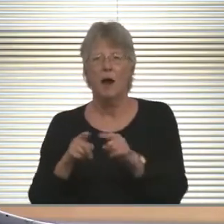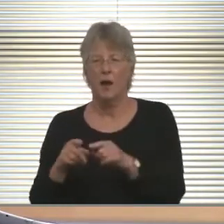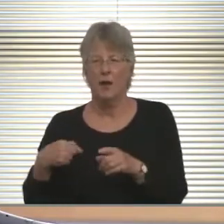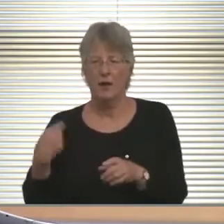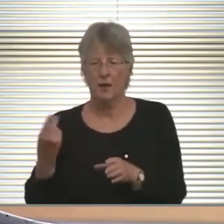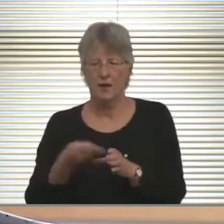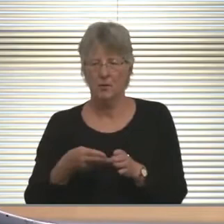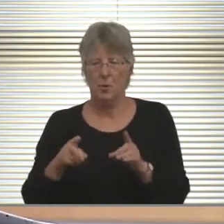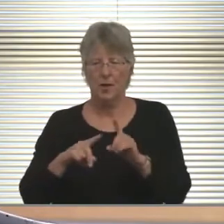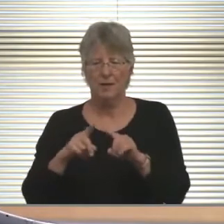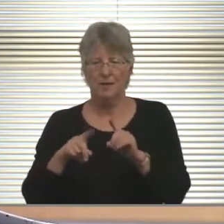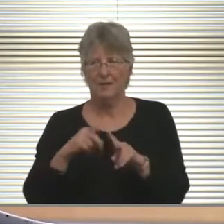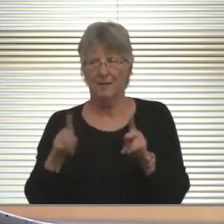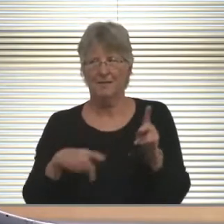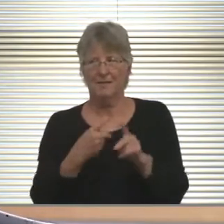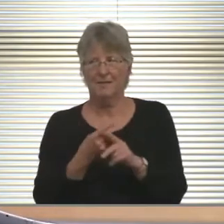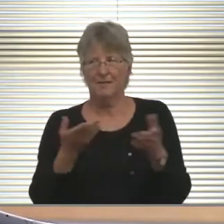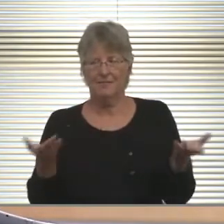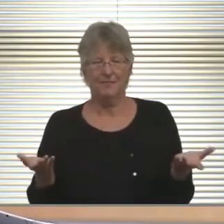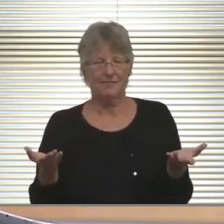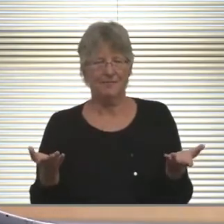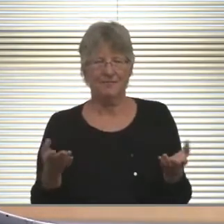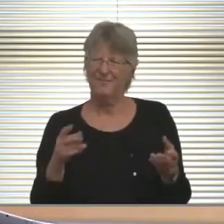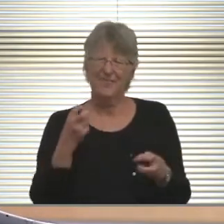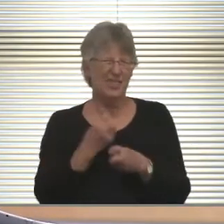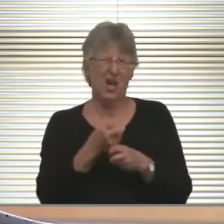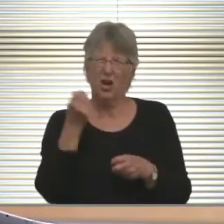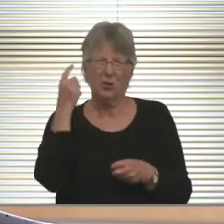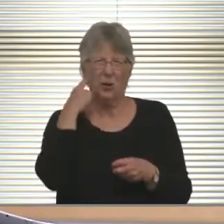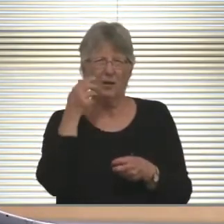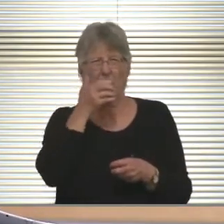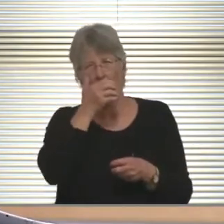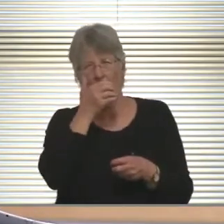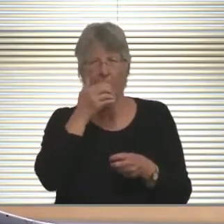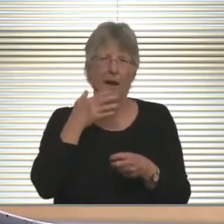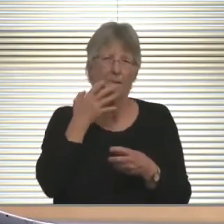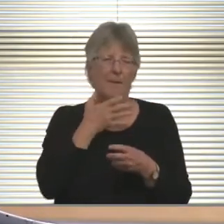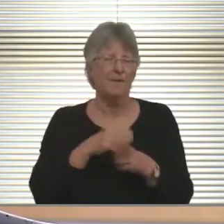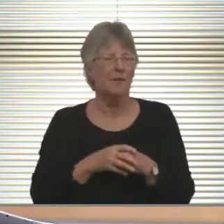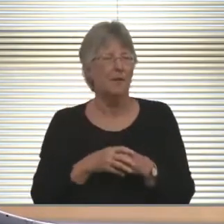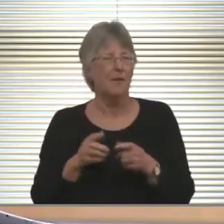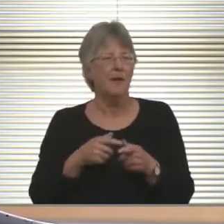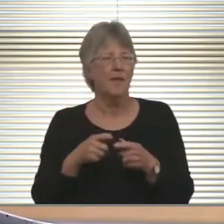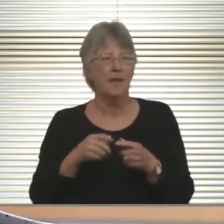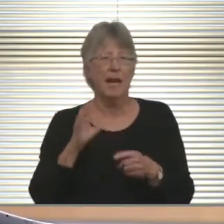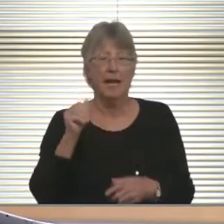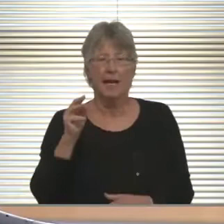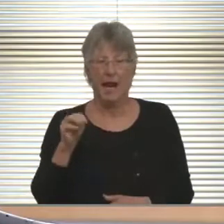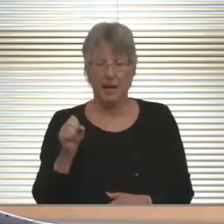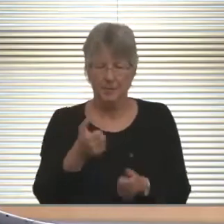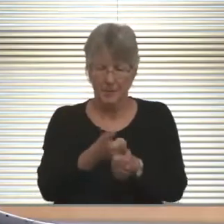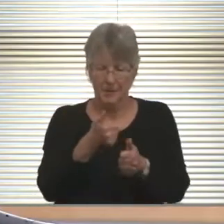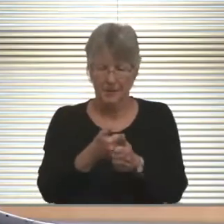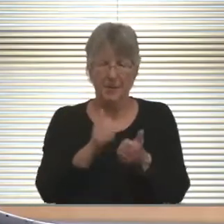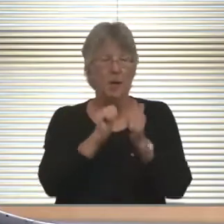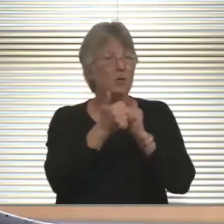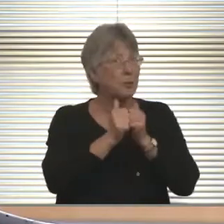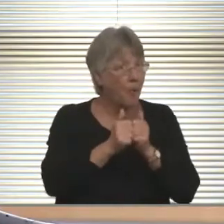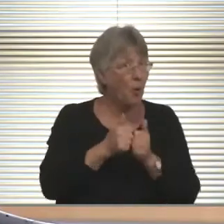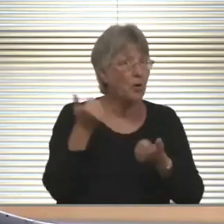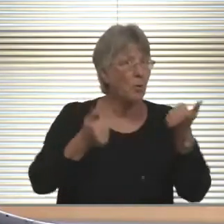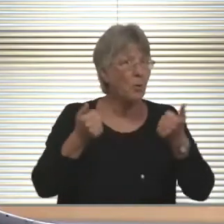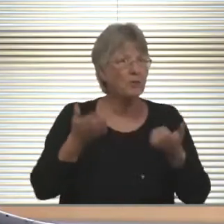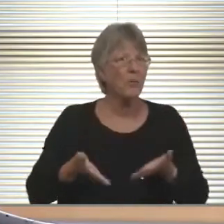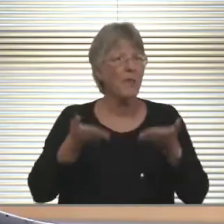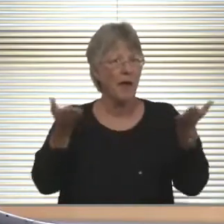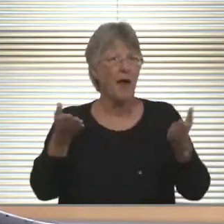to and the different types of clubs. Electives, an overview of the electives that we offer at CAMS. Sports, which sports we offer at CAMS and how